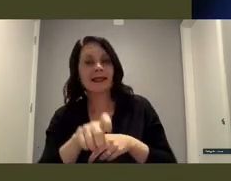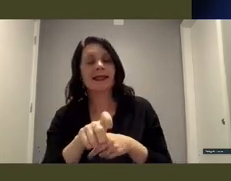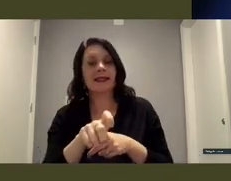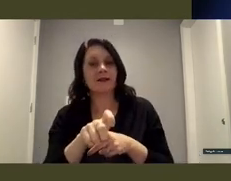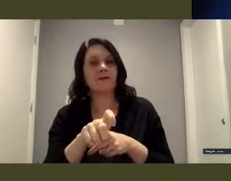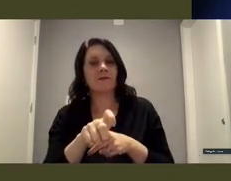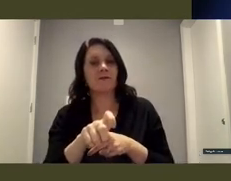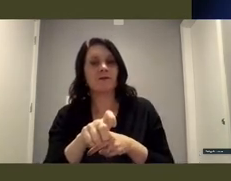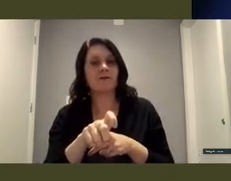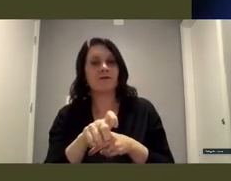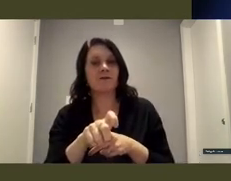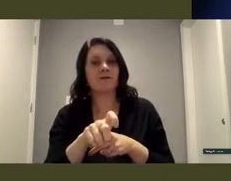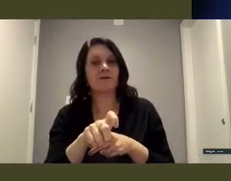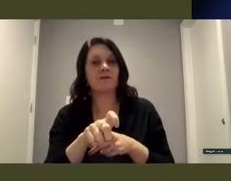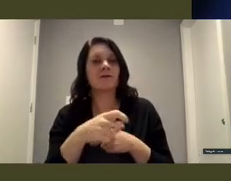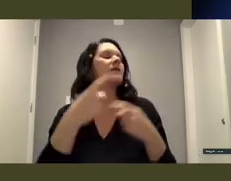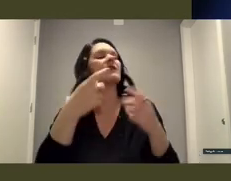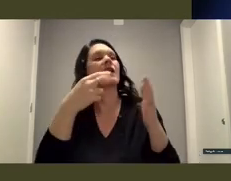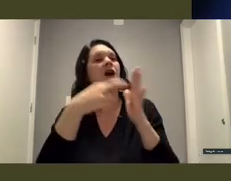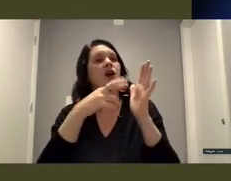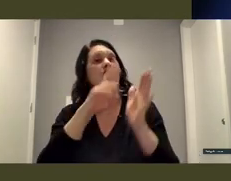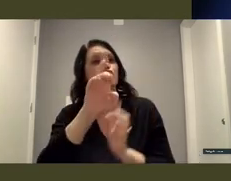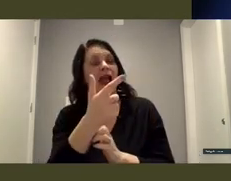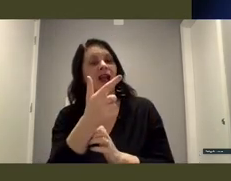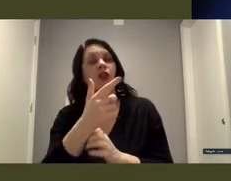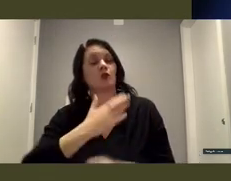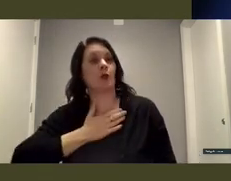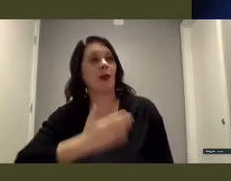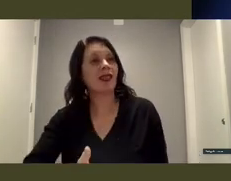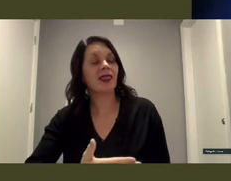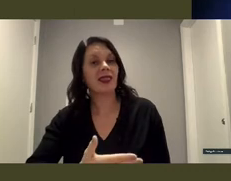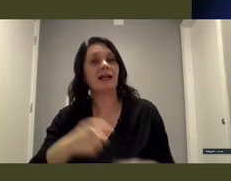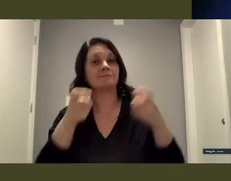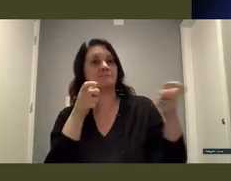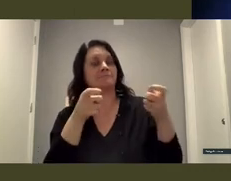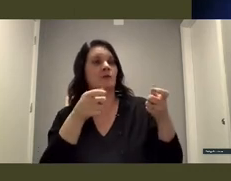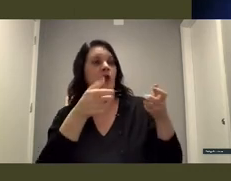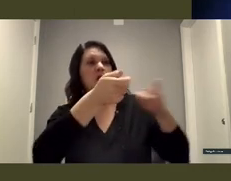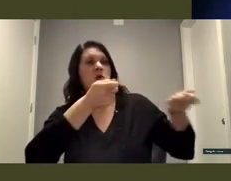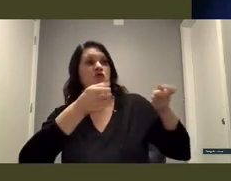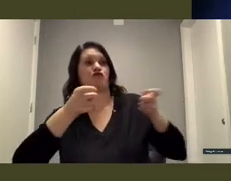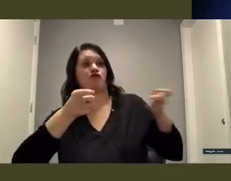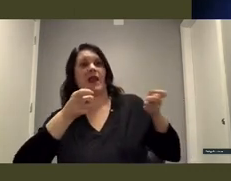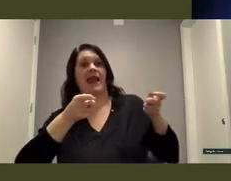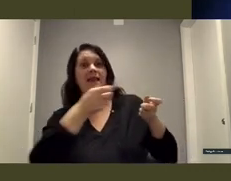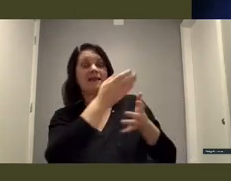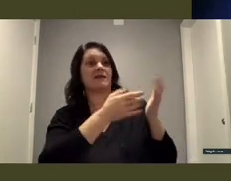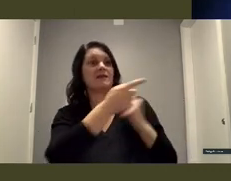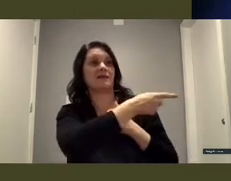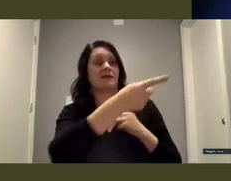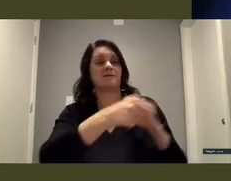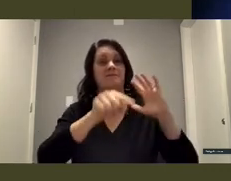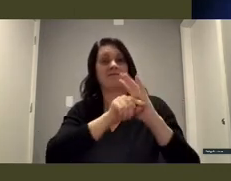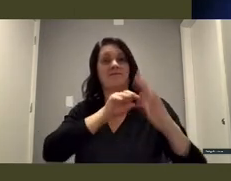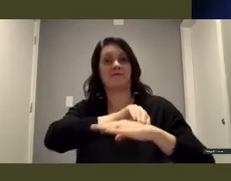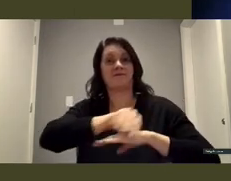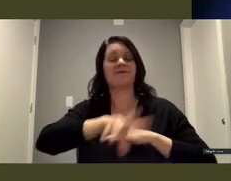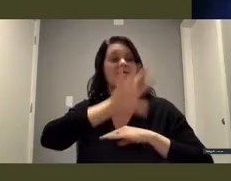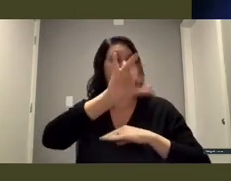it, the regulatory will and the will to sort of rein in some of the forces that wind up contributing to this problem. And